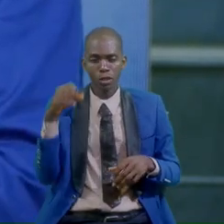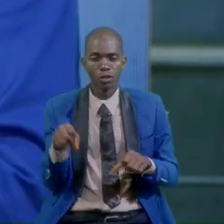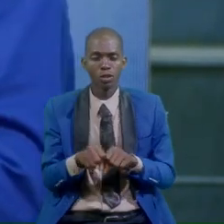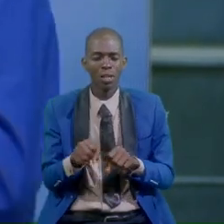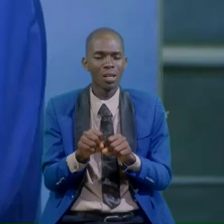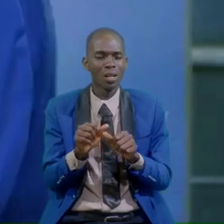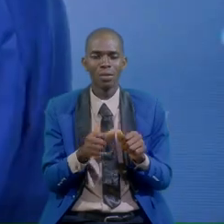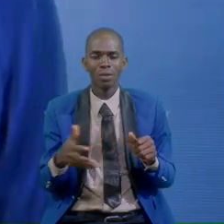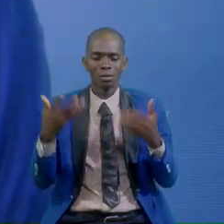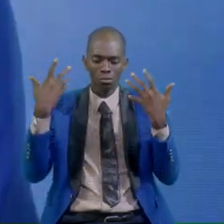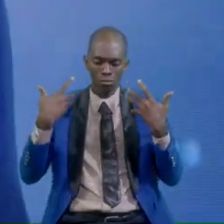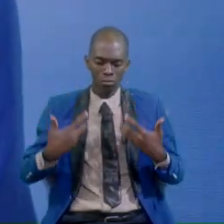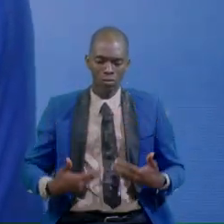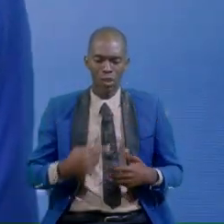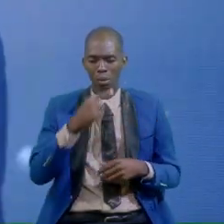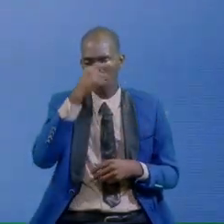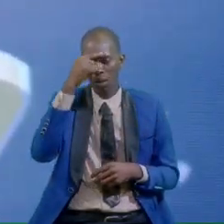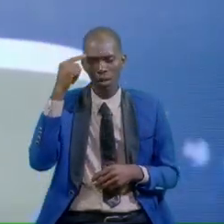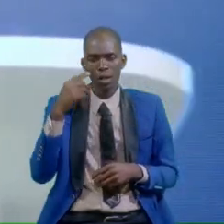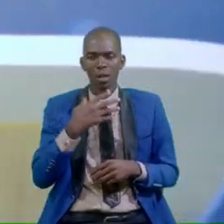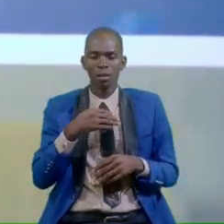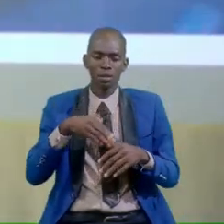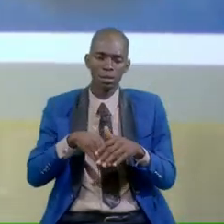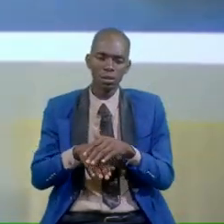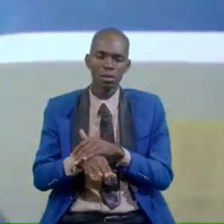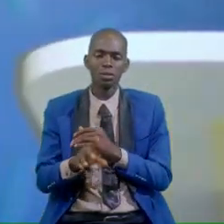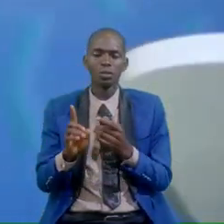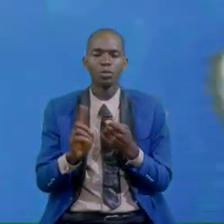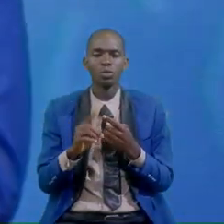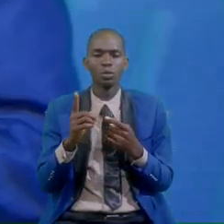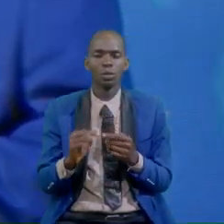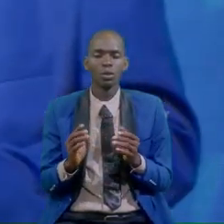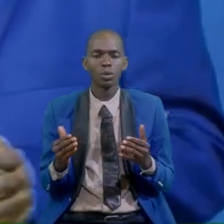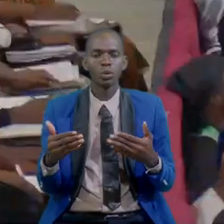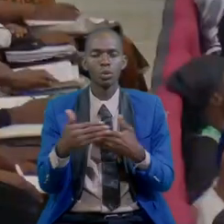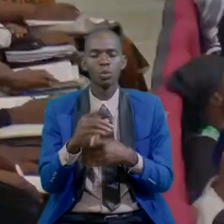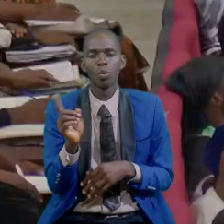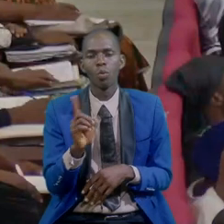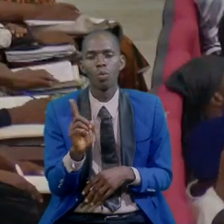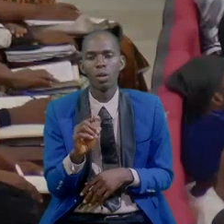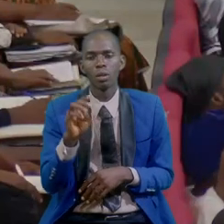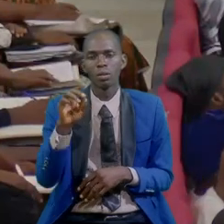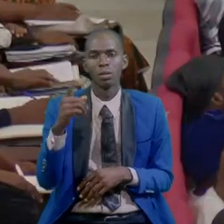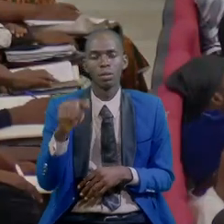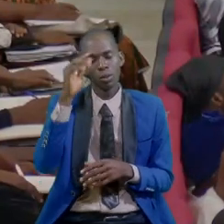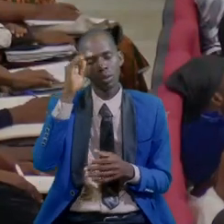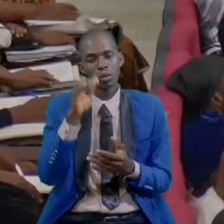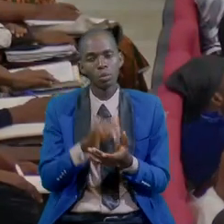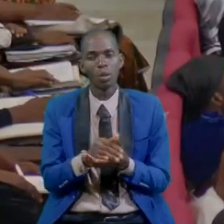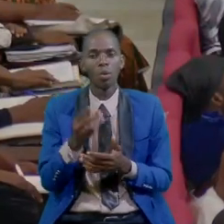black. And entered into the room where Martin Luther